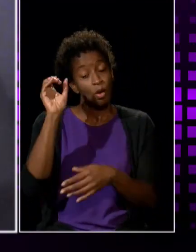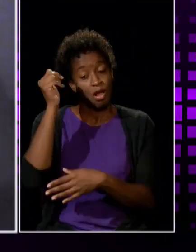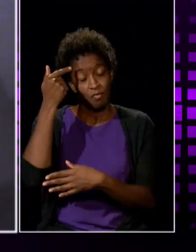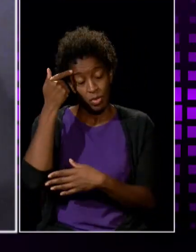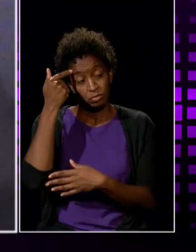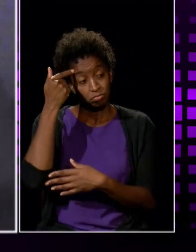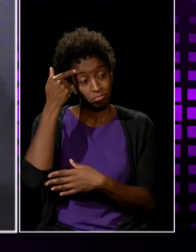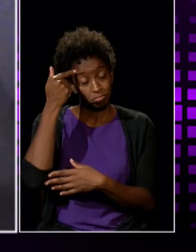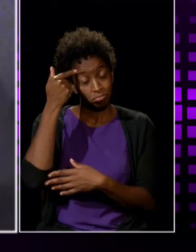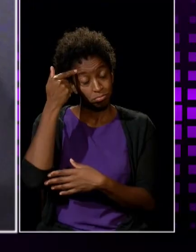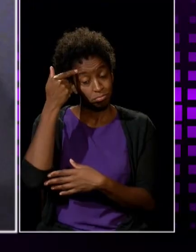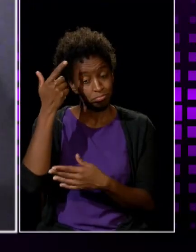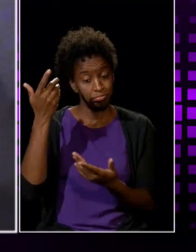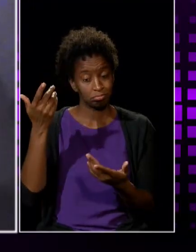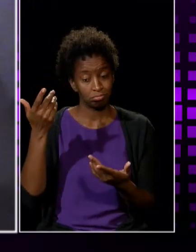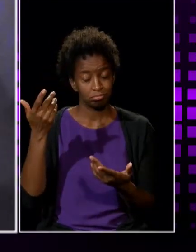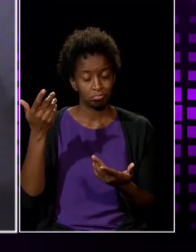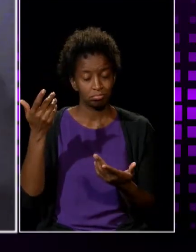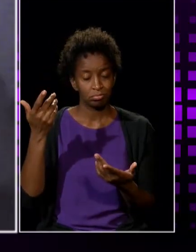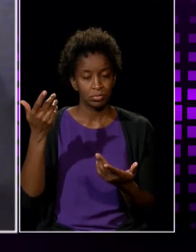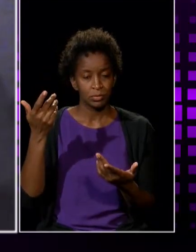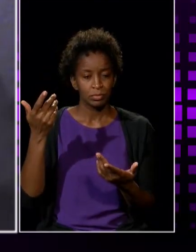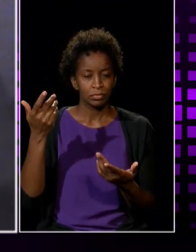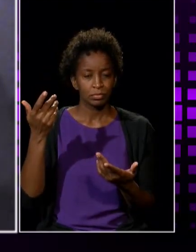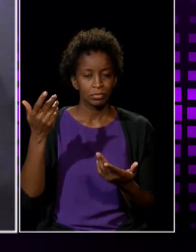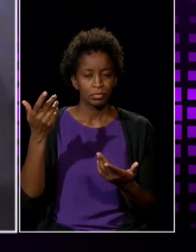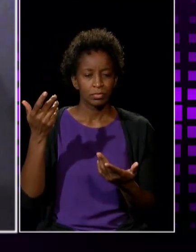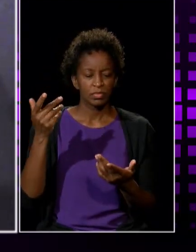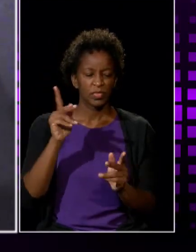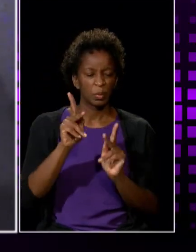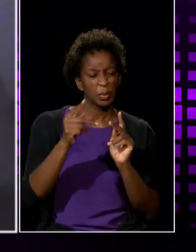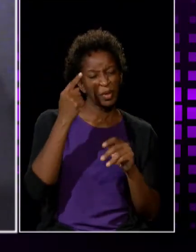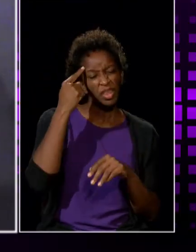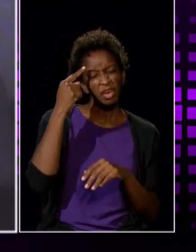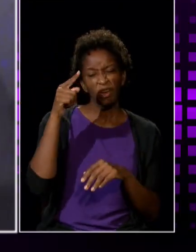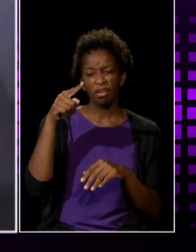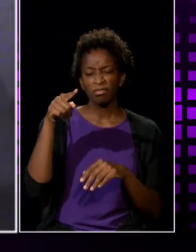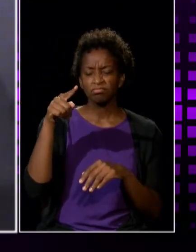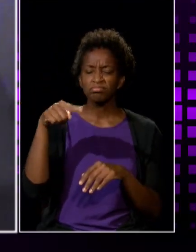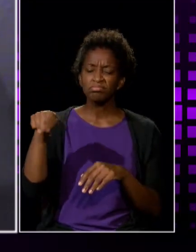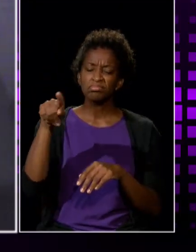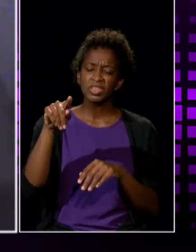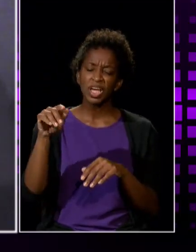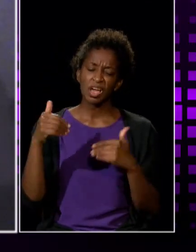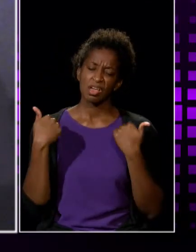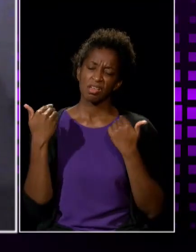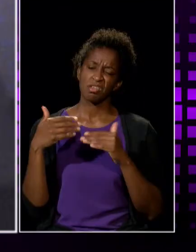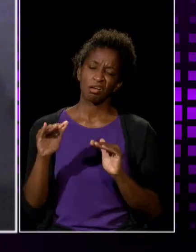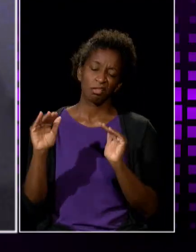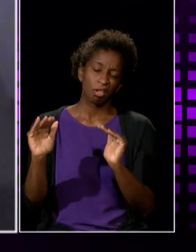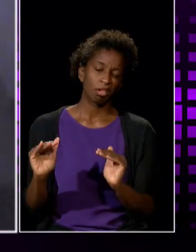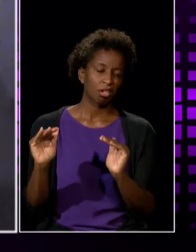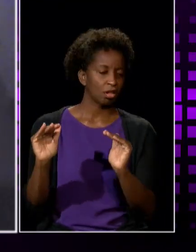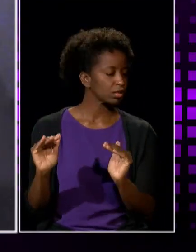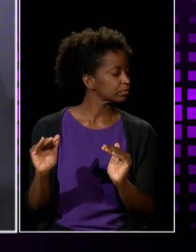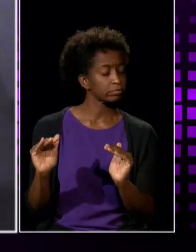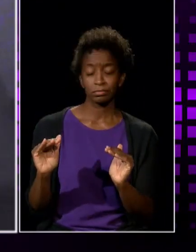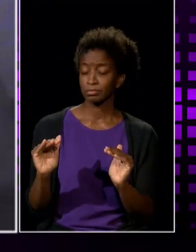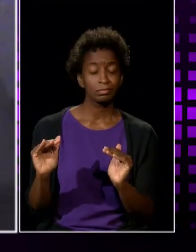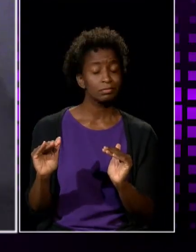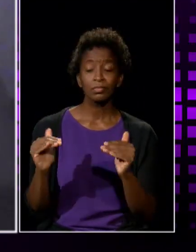moving from that kind of thinking and saying we're including young people in